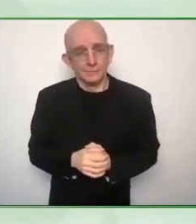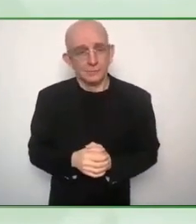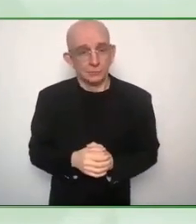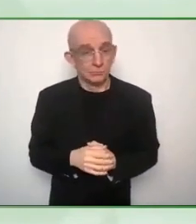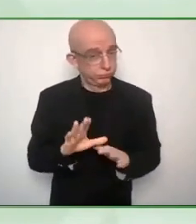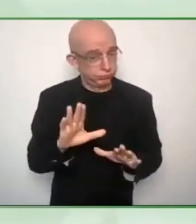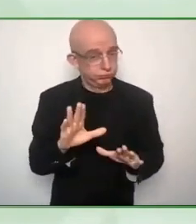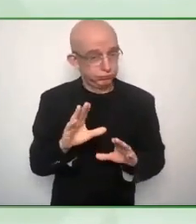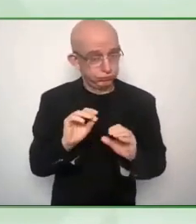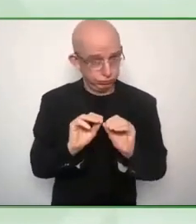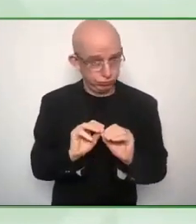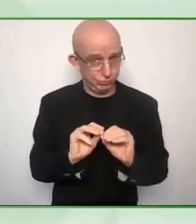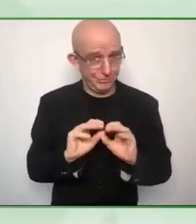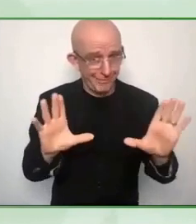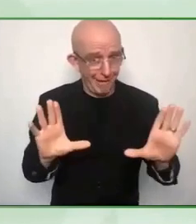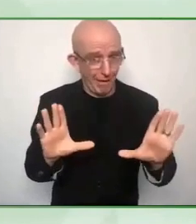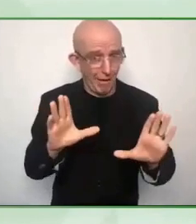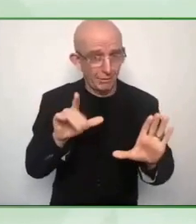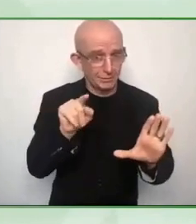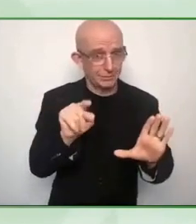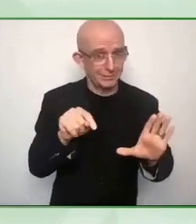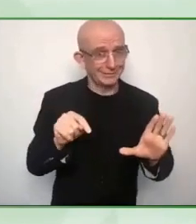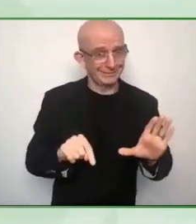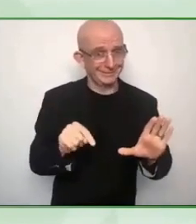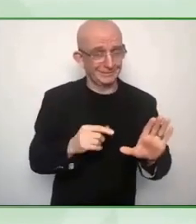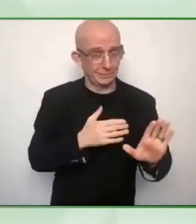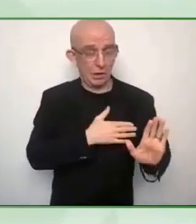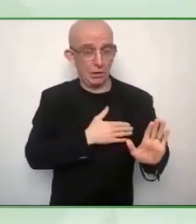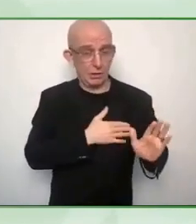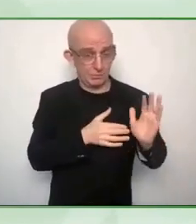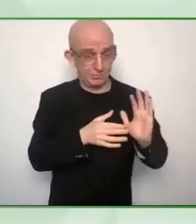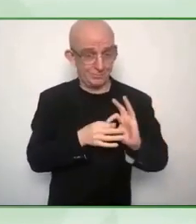secretariat of the summit is processing